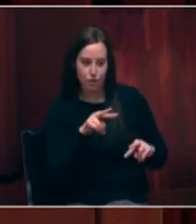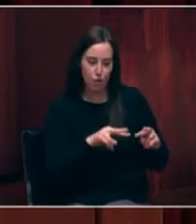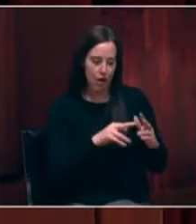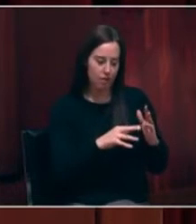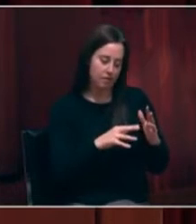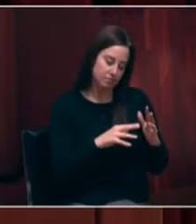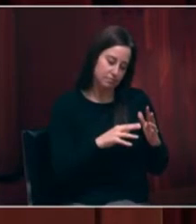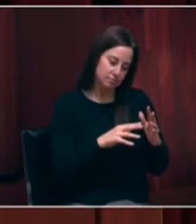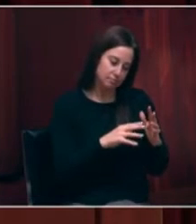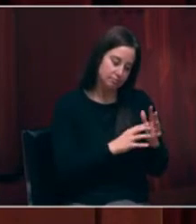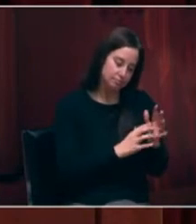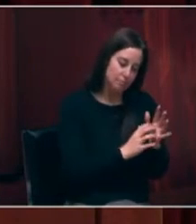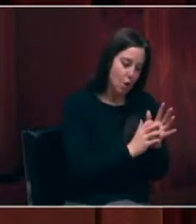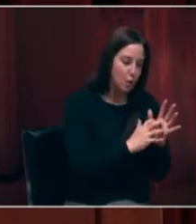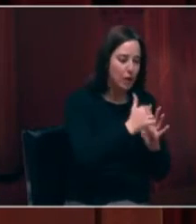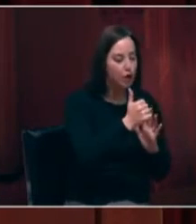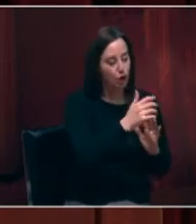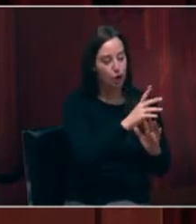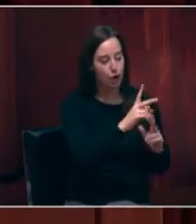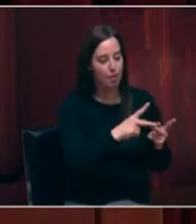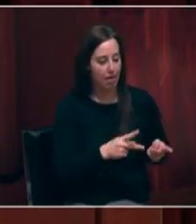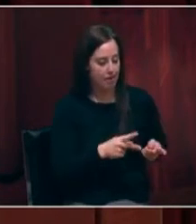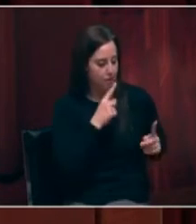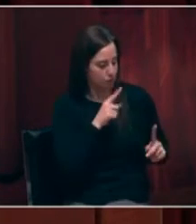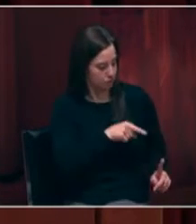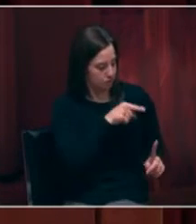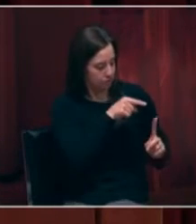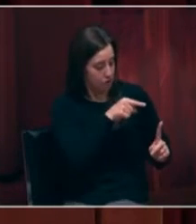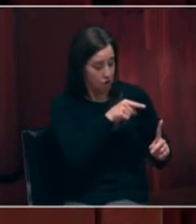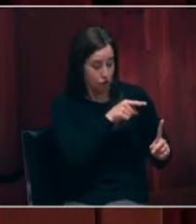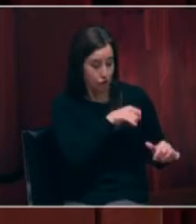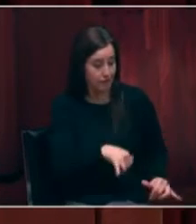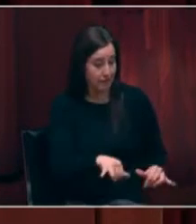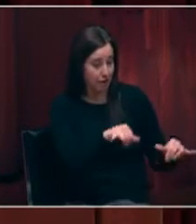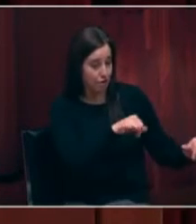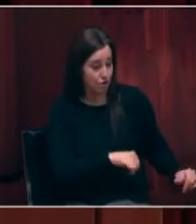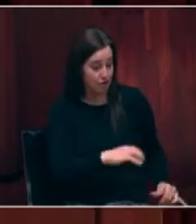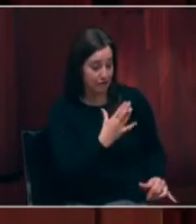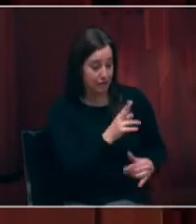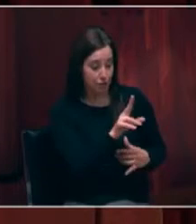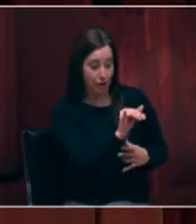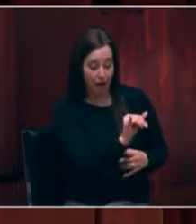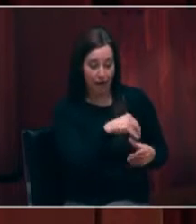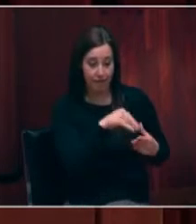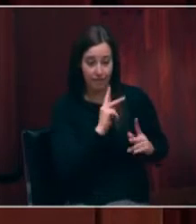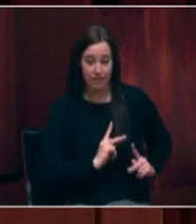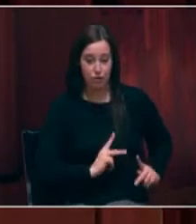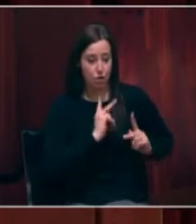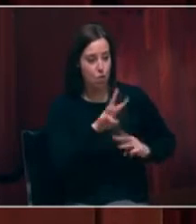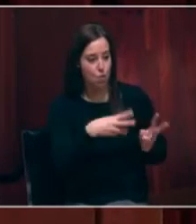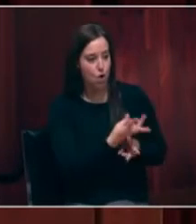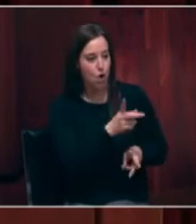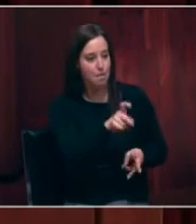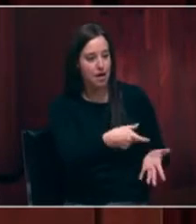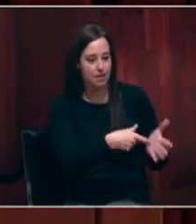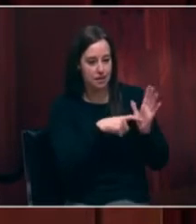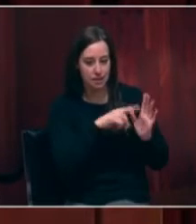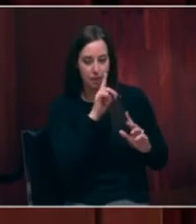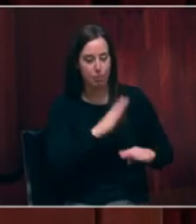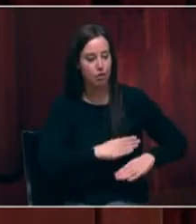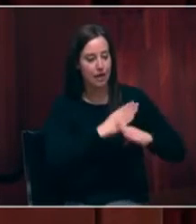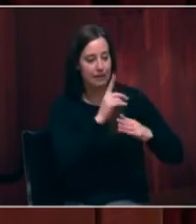in the program, meaning that we aren't pointing to a particular standard. All we say is that CUI in the physical world needs to be protected in a